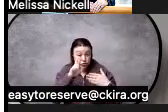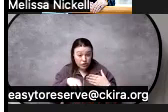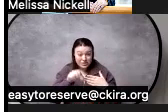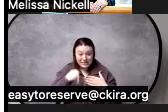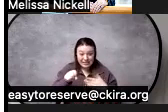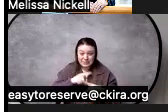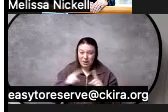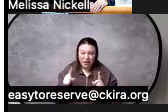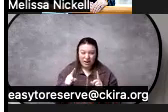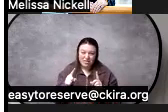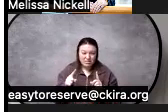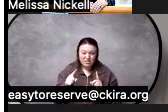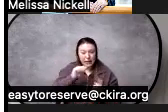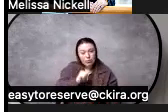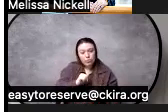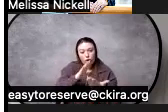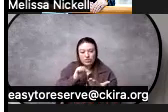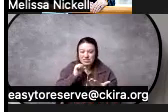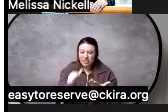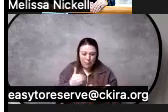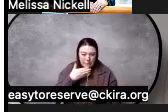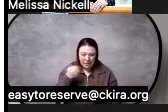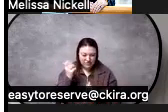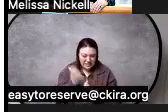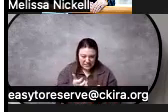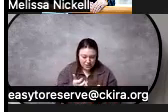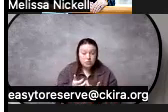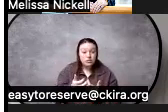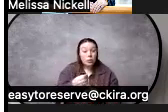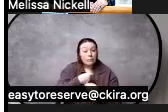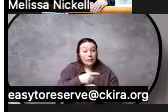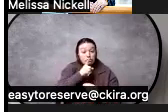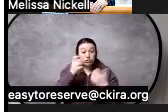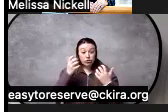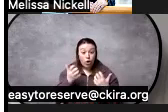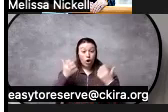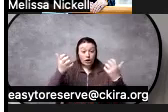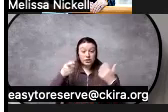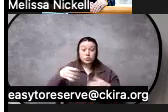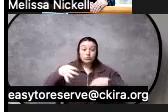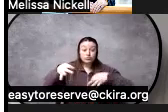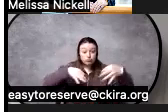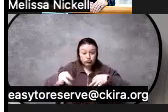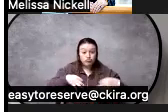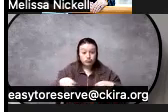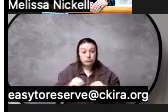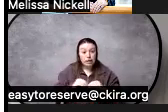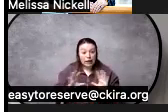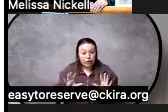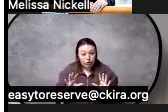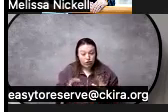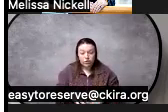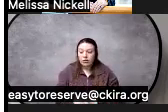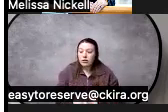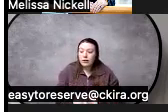method. So you want to be sure that you walk your audience through your data. A better way to